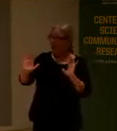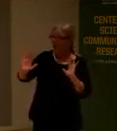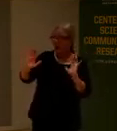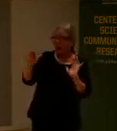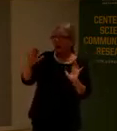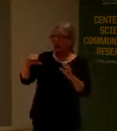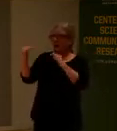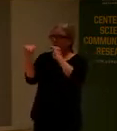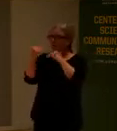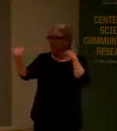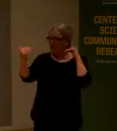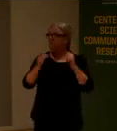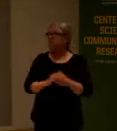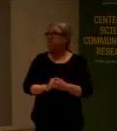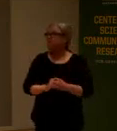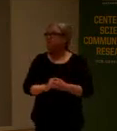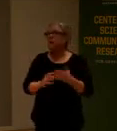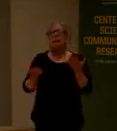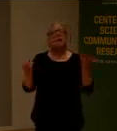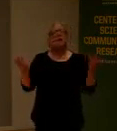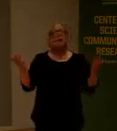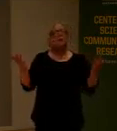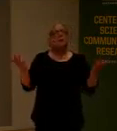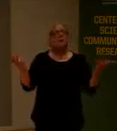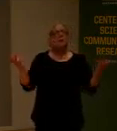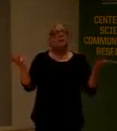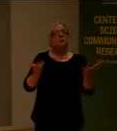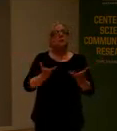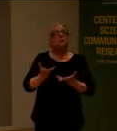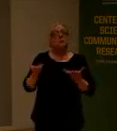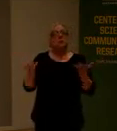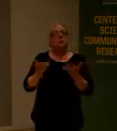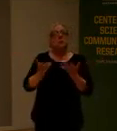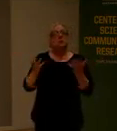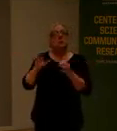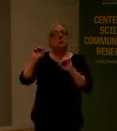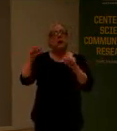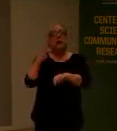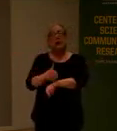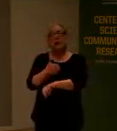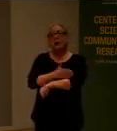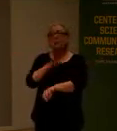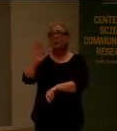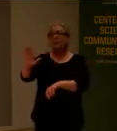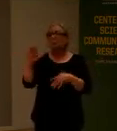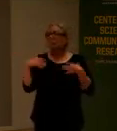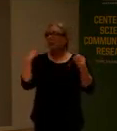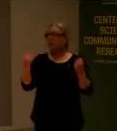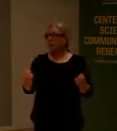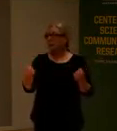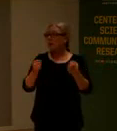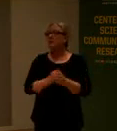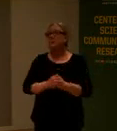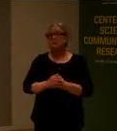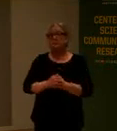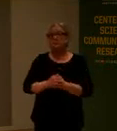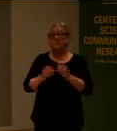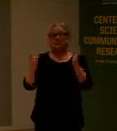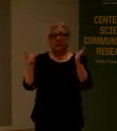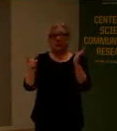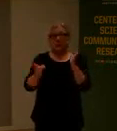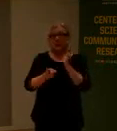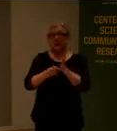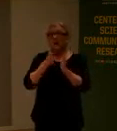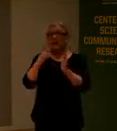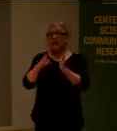are the interventions that would improve their health. And I'm meeting them sometimes in the middle of a